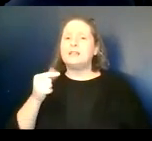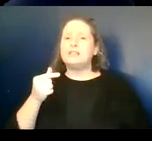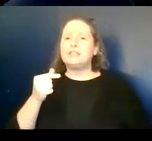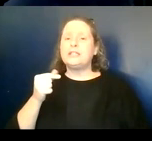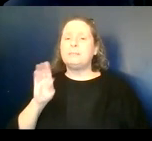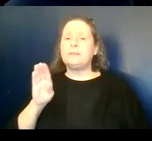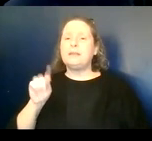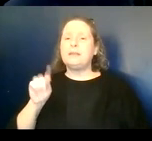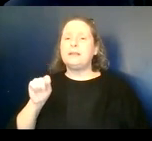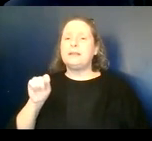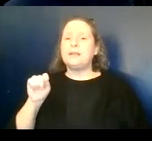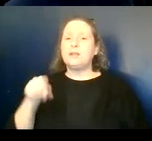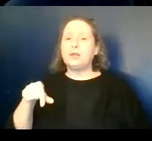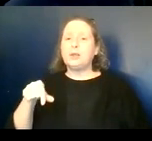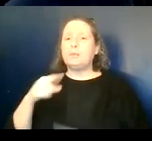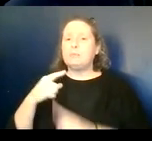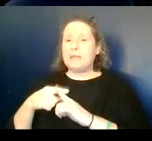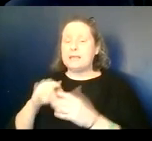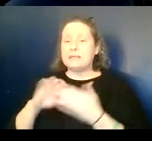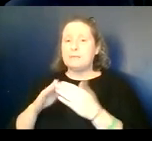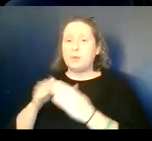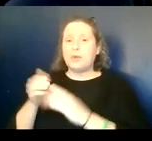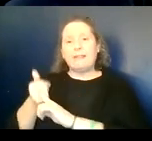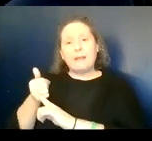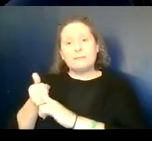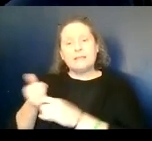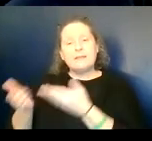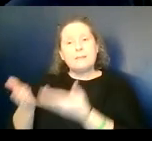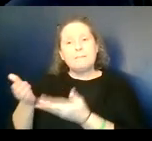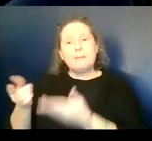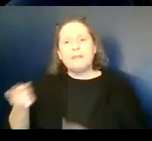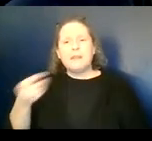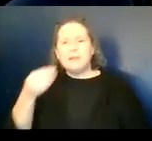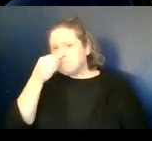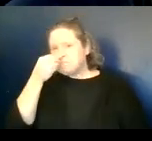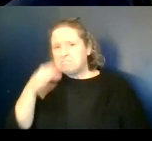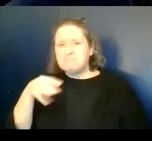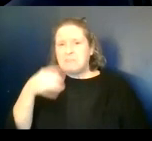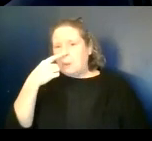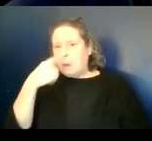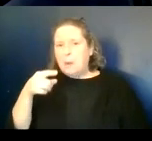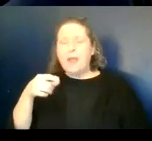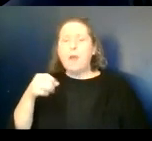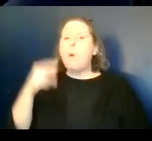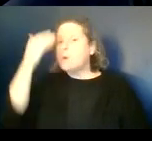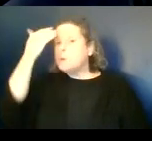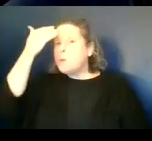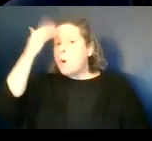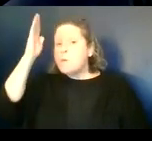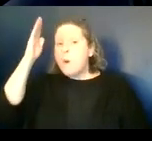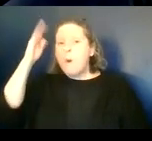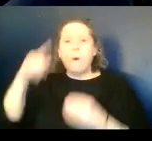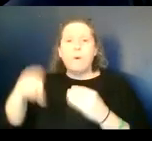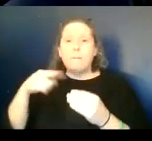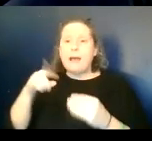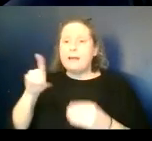community who may not care or know about disabilities. So it's tough if you